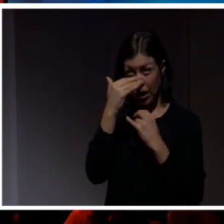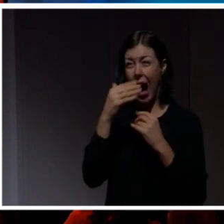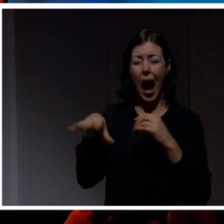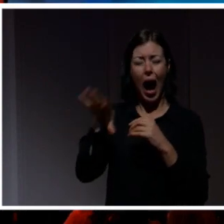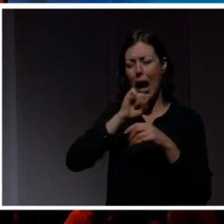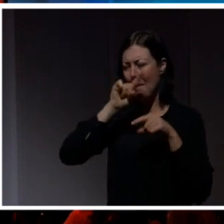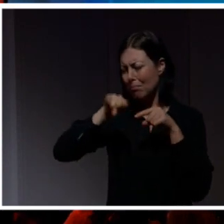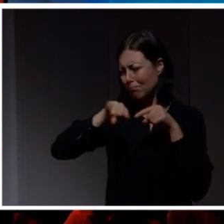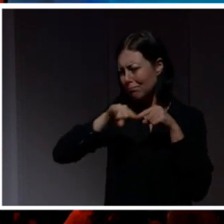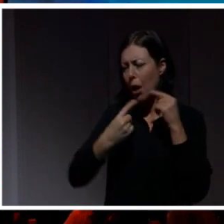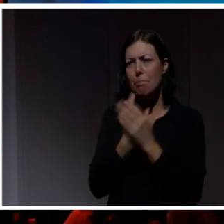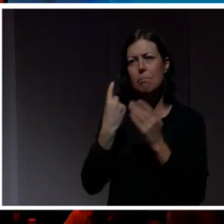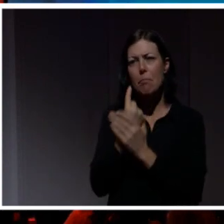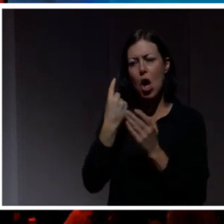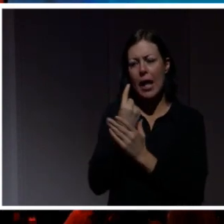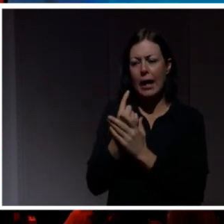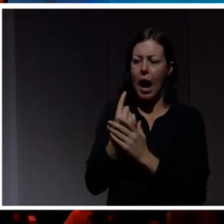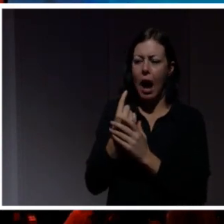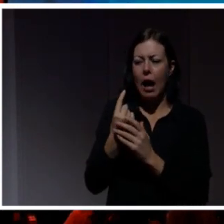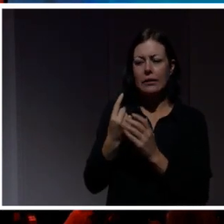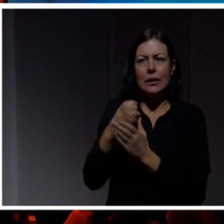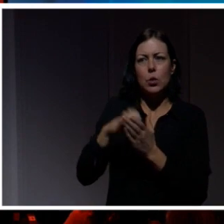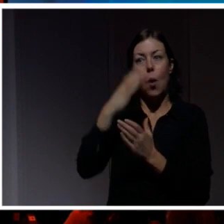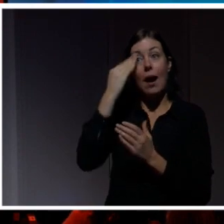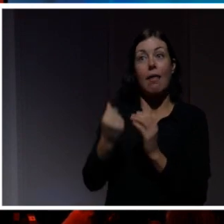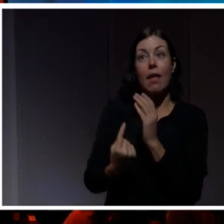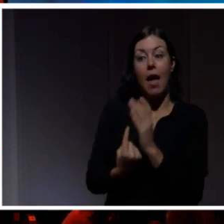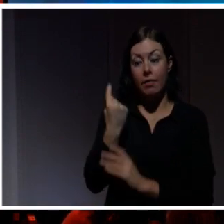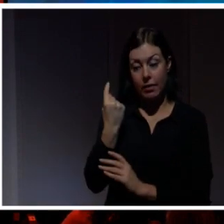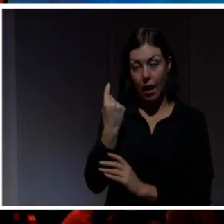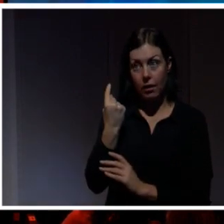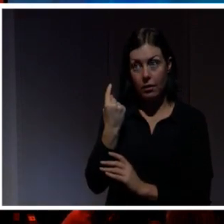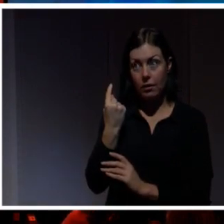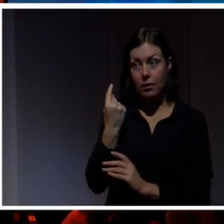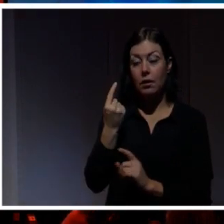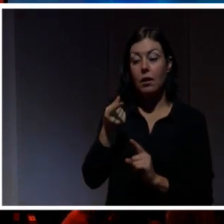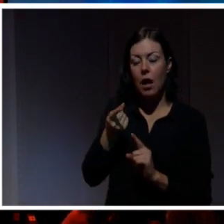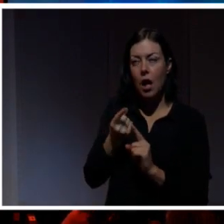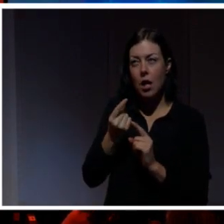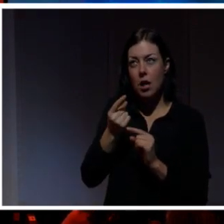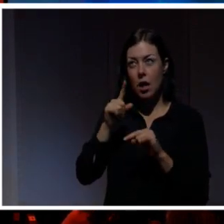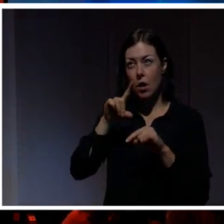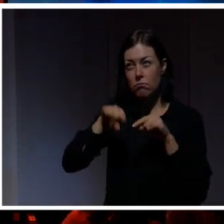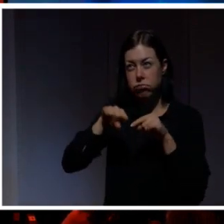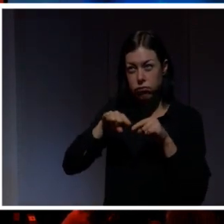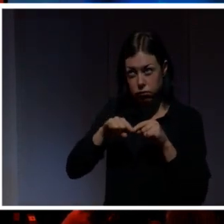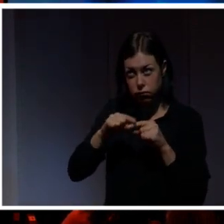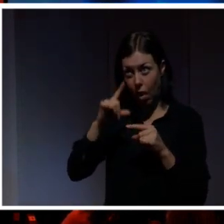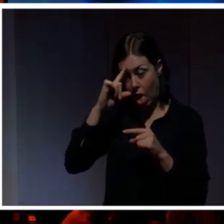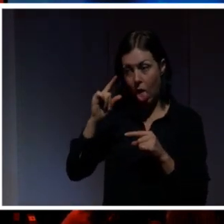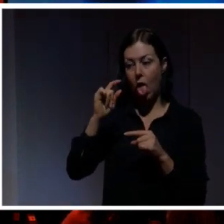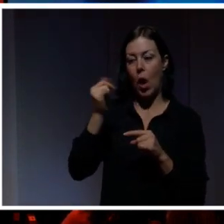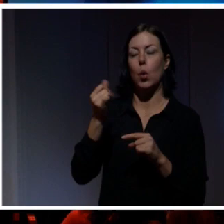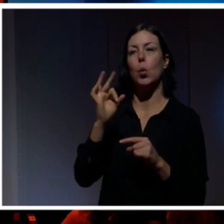scenario. And then, based on that, it kind of scores, well, which of the scenarios will lead to a likely